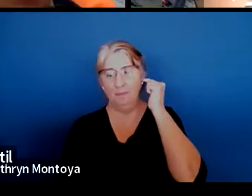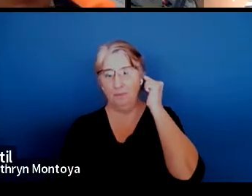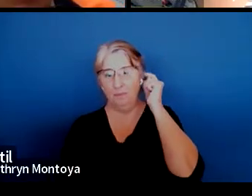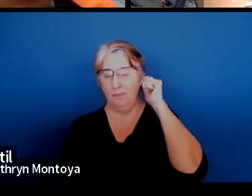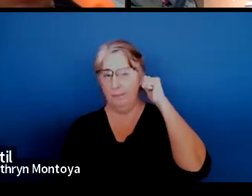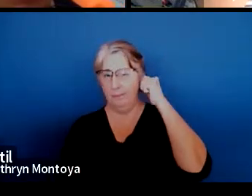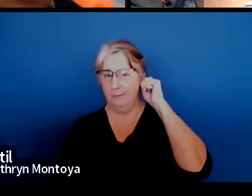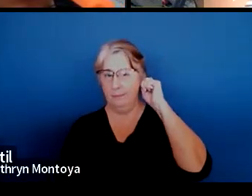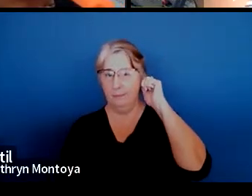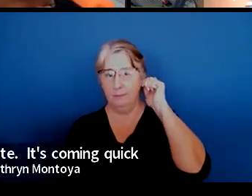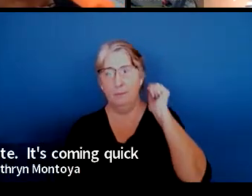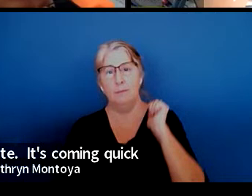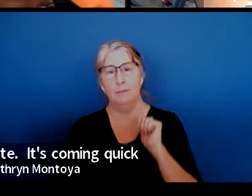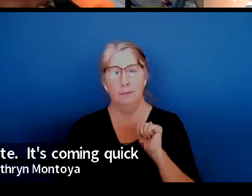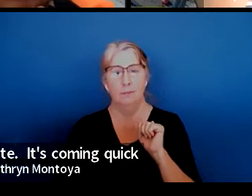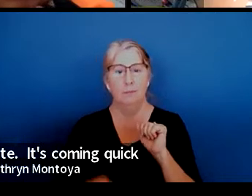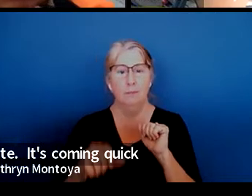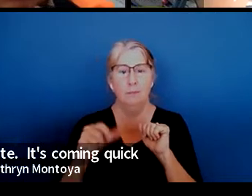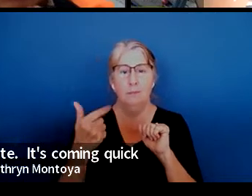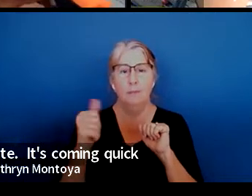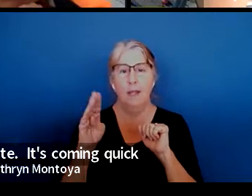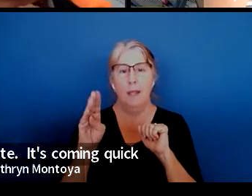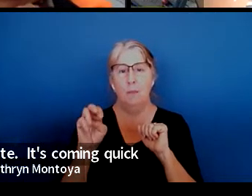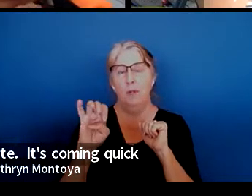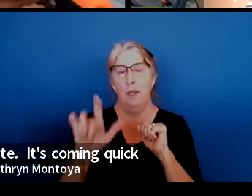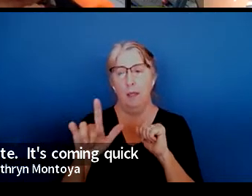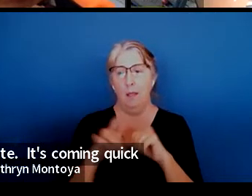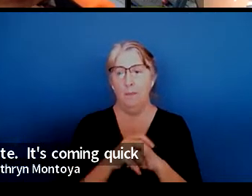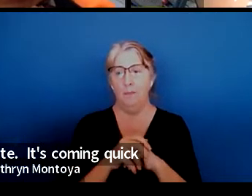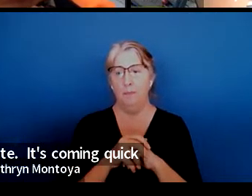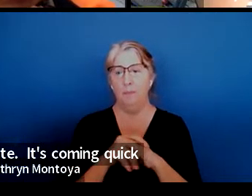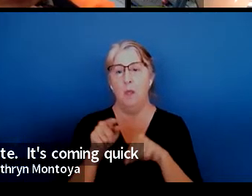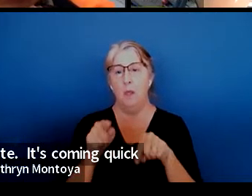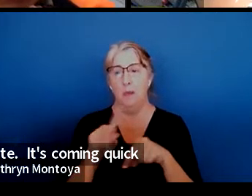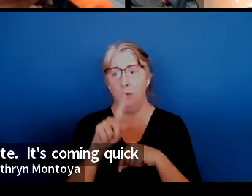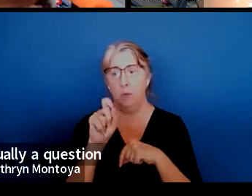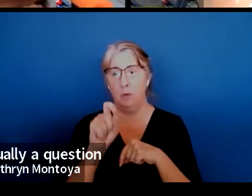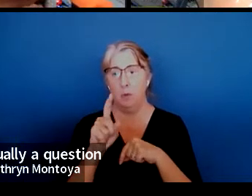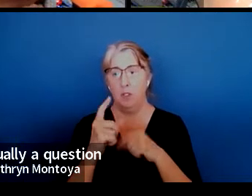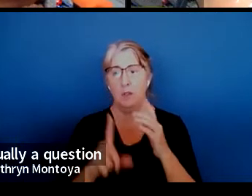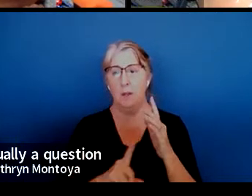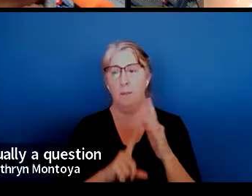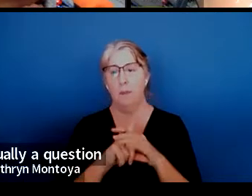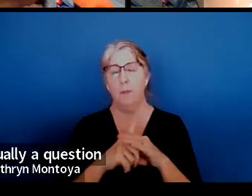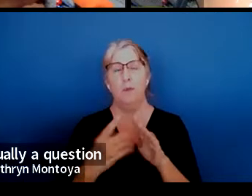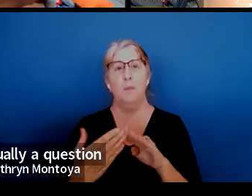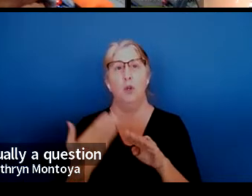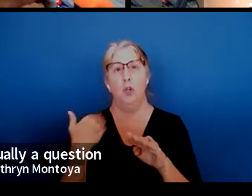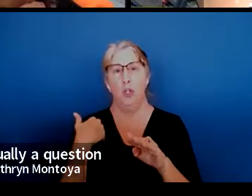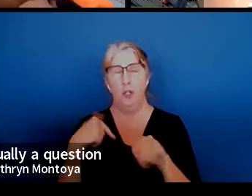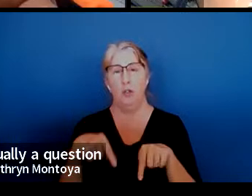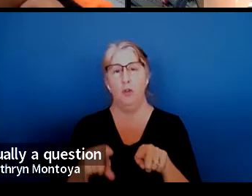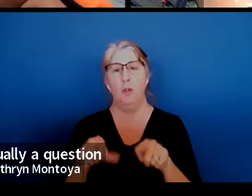Yeah, so this was actually a question that popped up earlier in the discussion.